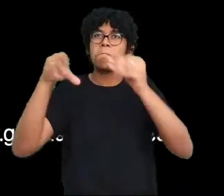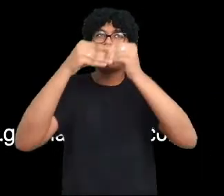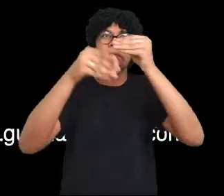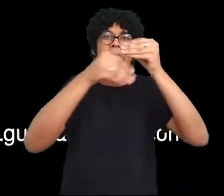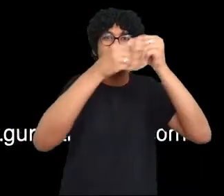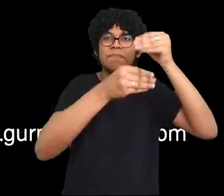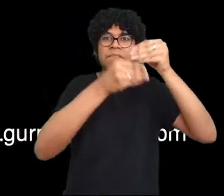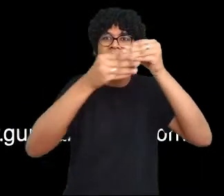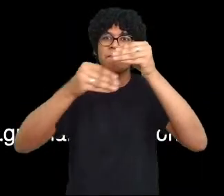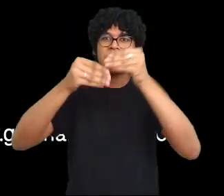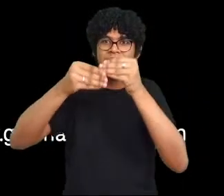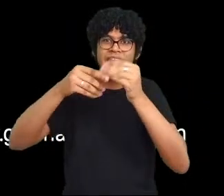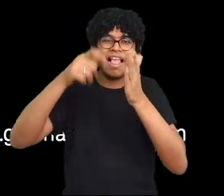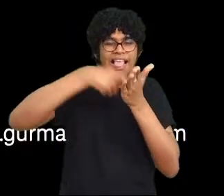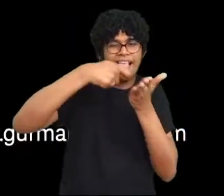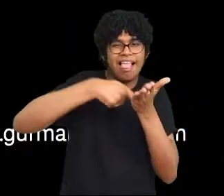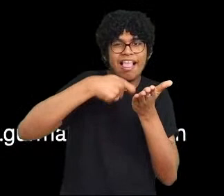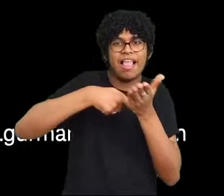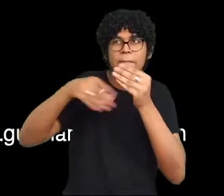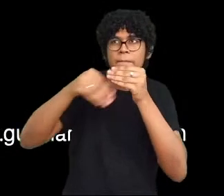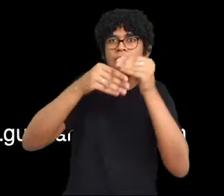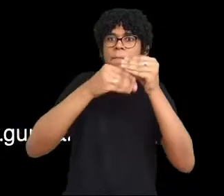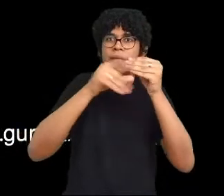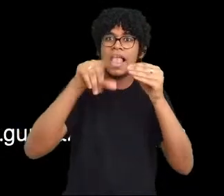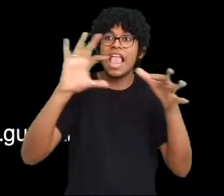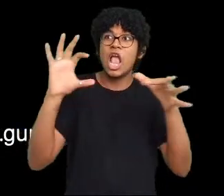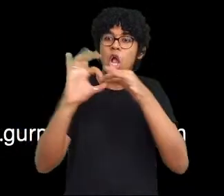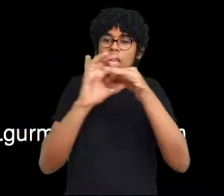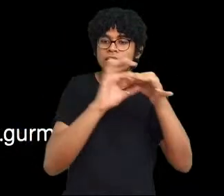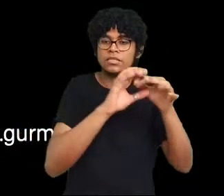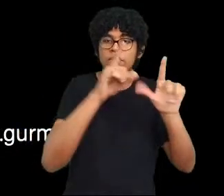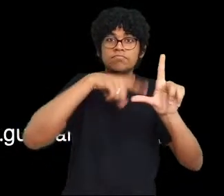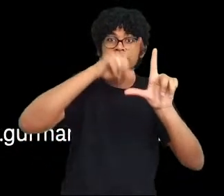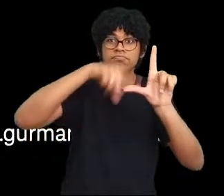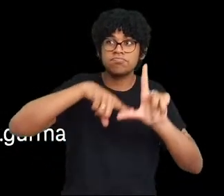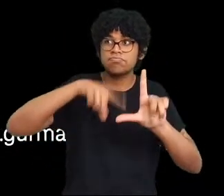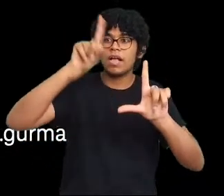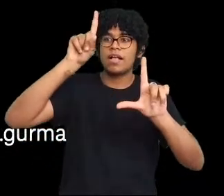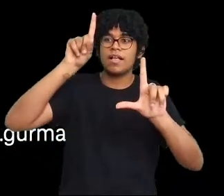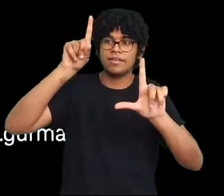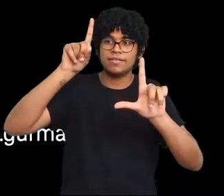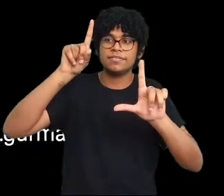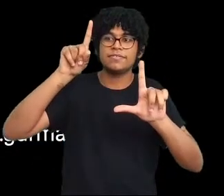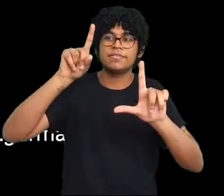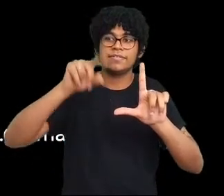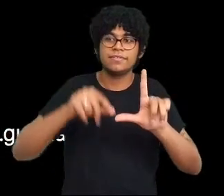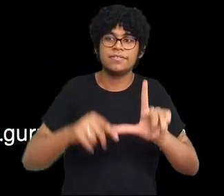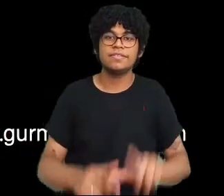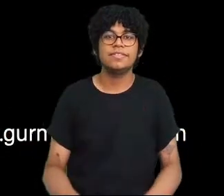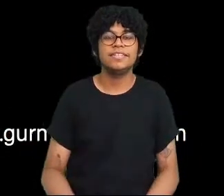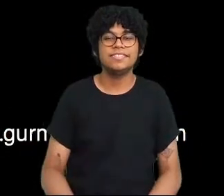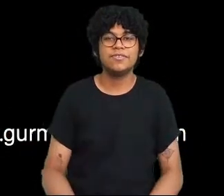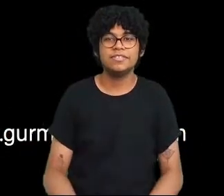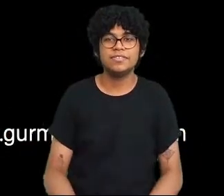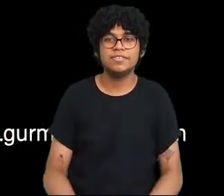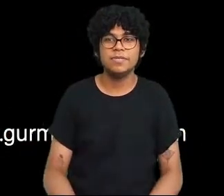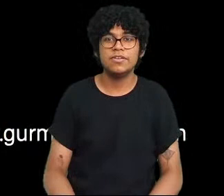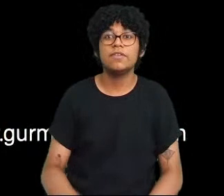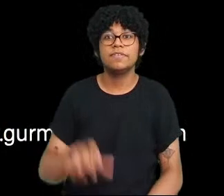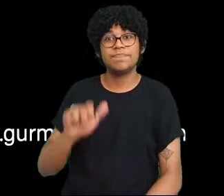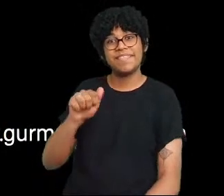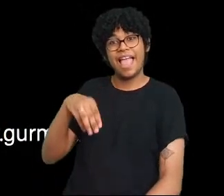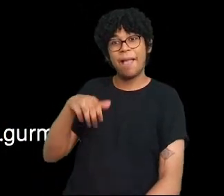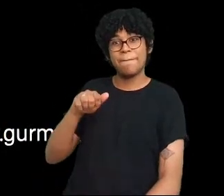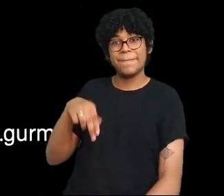see. Amanda Cox, who's the editor at The Upshot, says this, that the annotation layer is the most important thing we